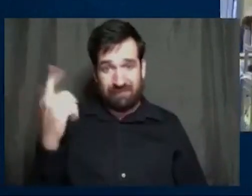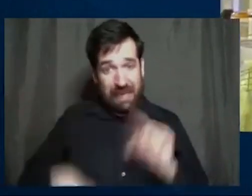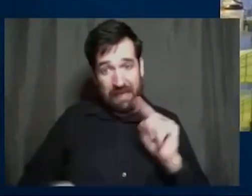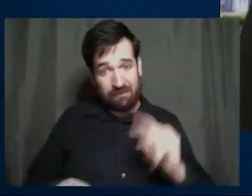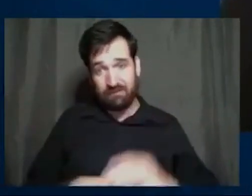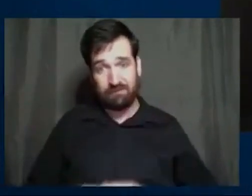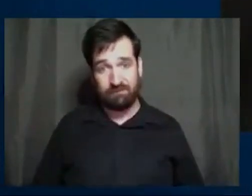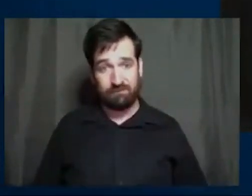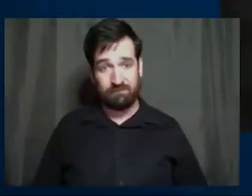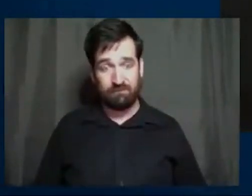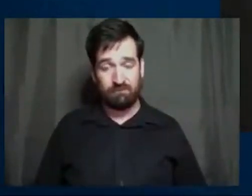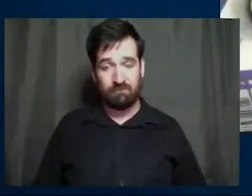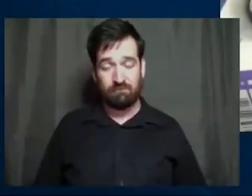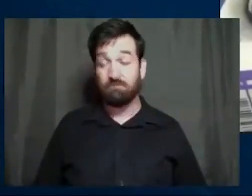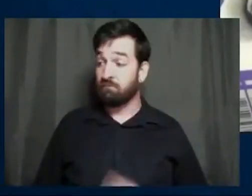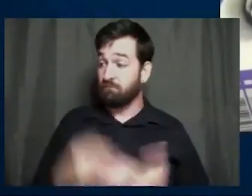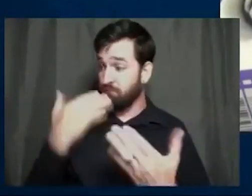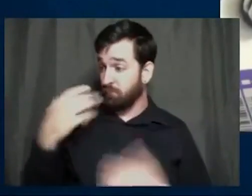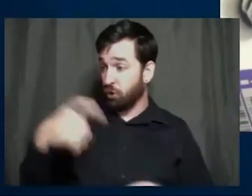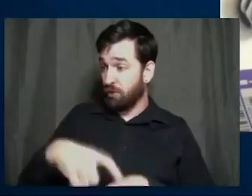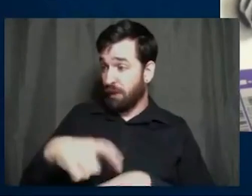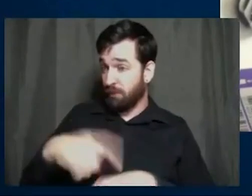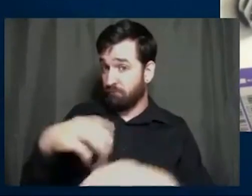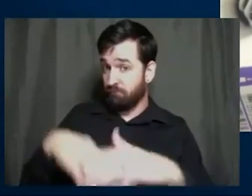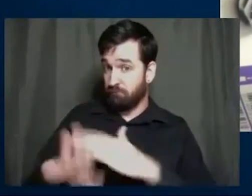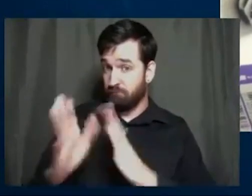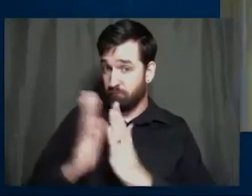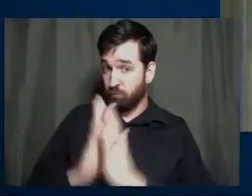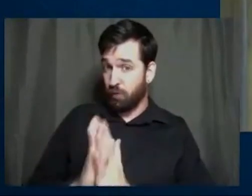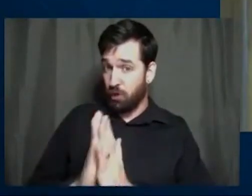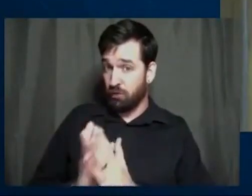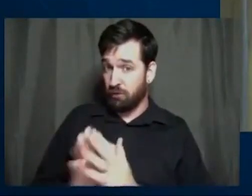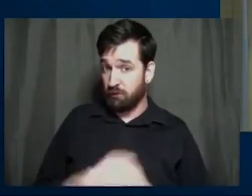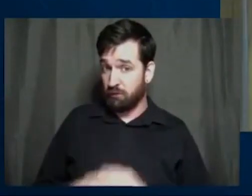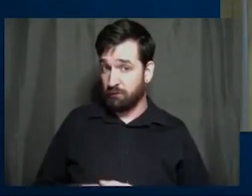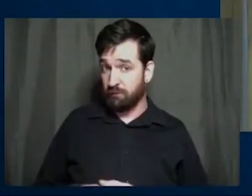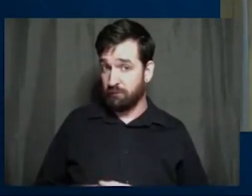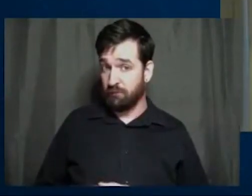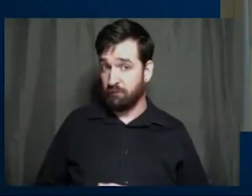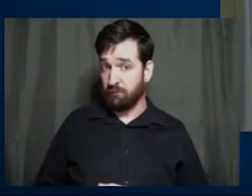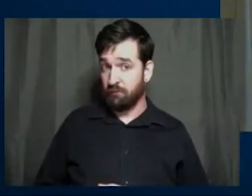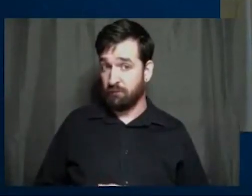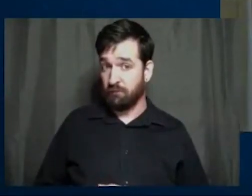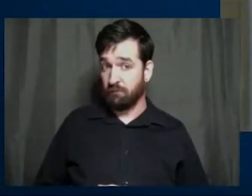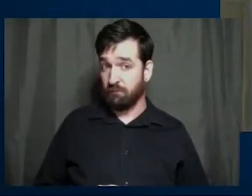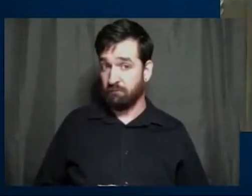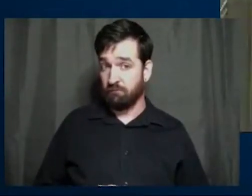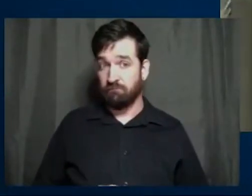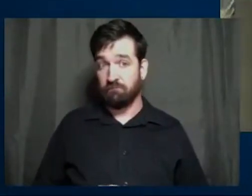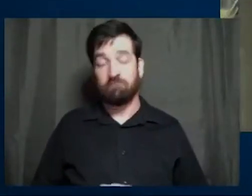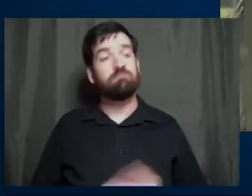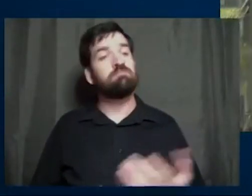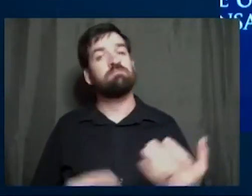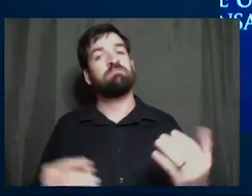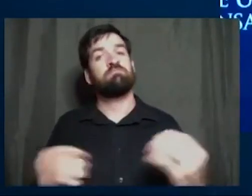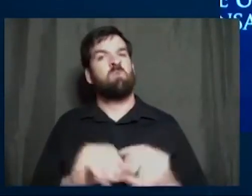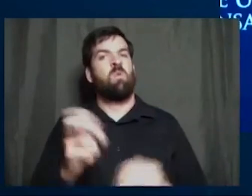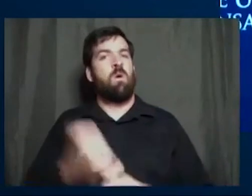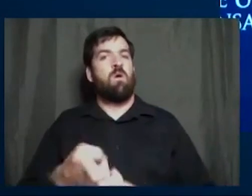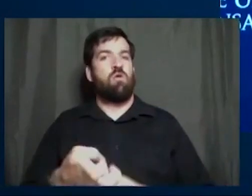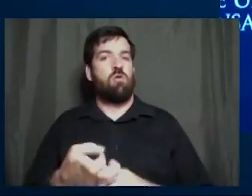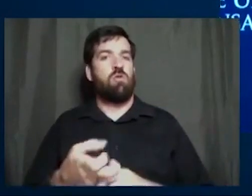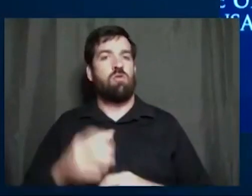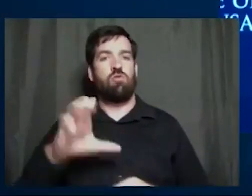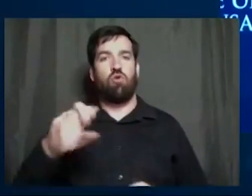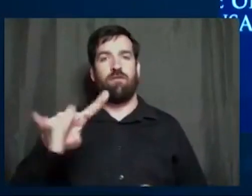Maybe this would be a good time for me to go in and have a prayer at the bedside. I think what makes it even harder with COVID is that we do have